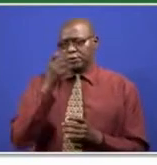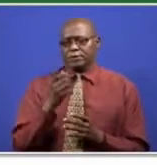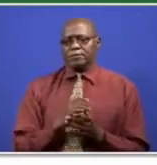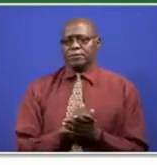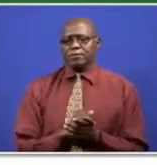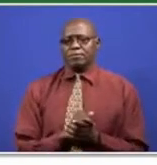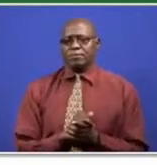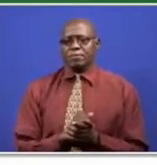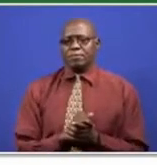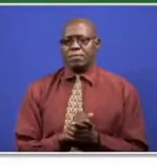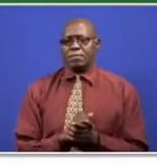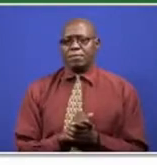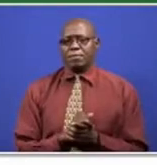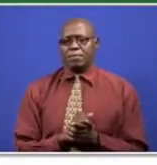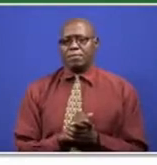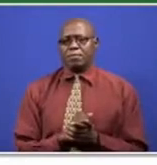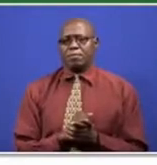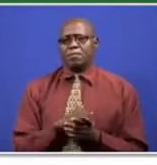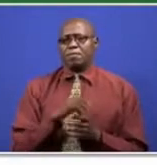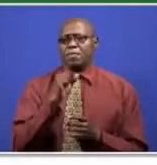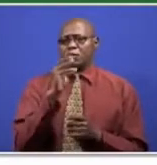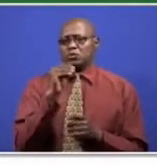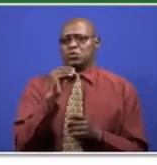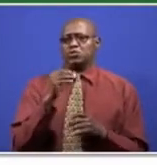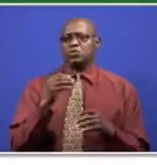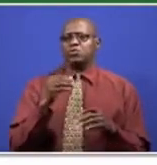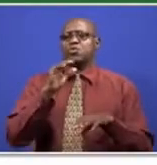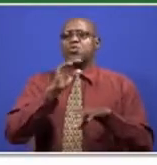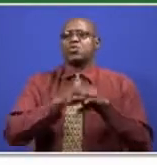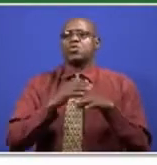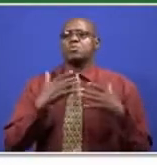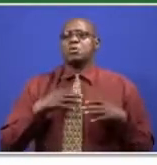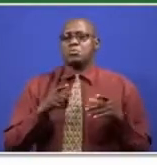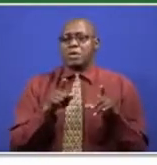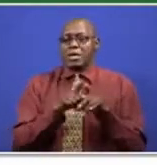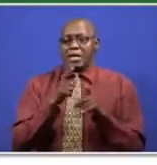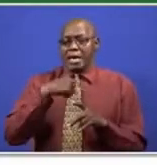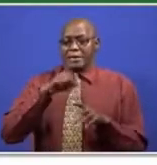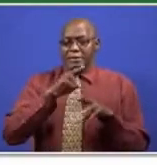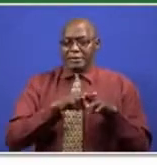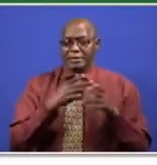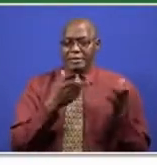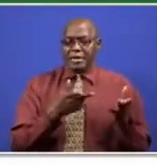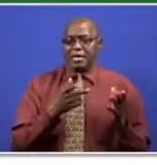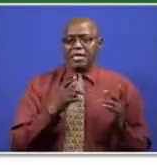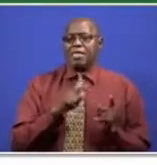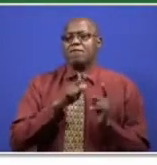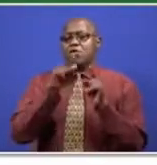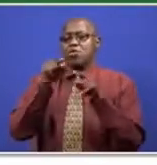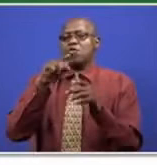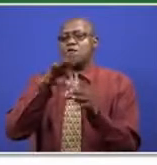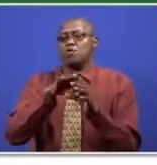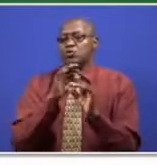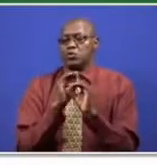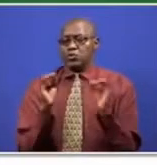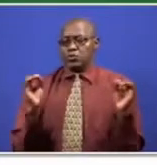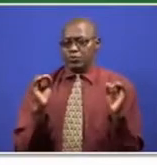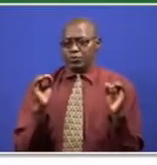Yeah. So good people like us who are sitting here, if you don't show up to vote,